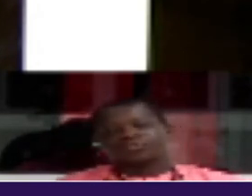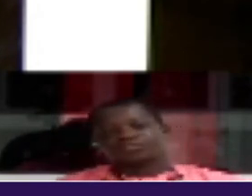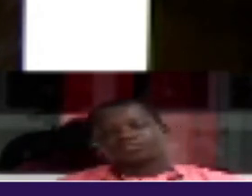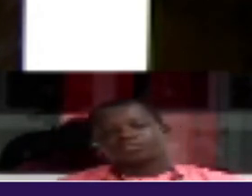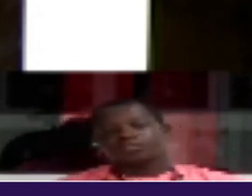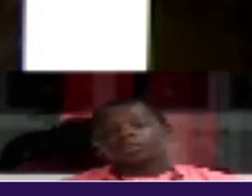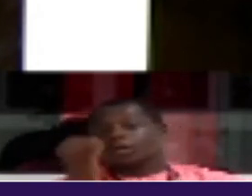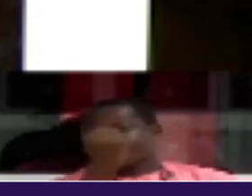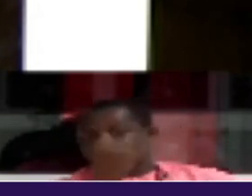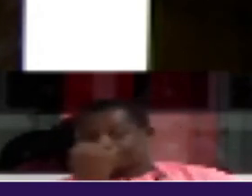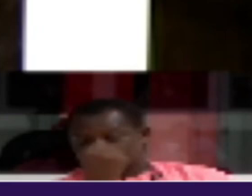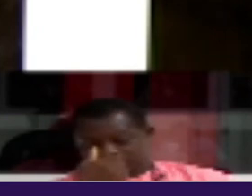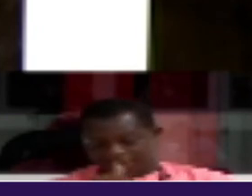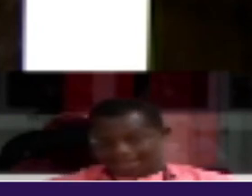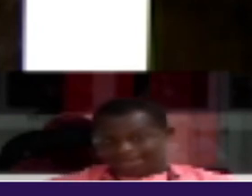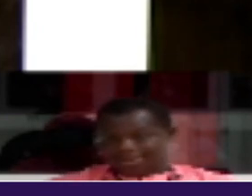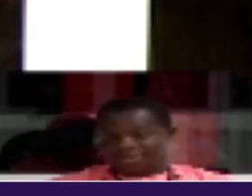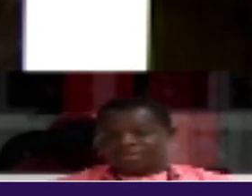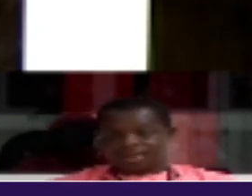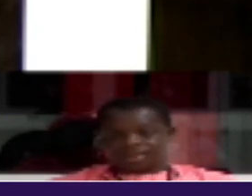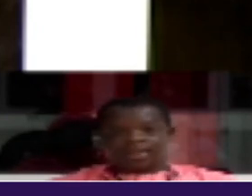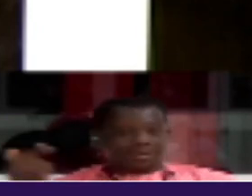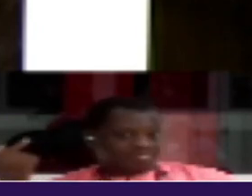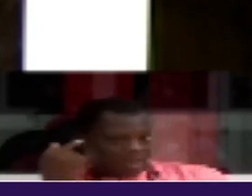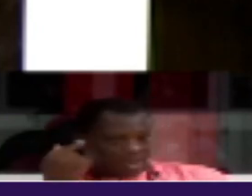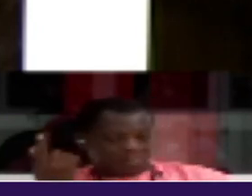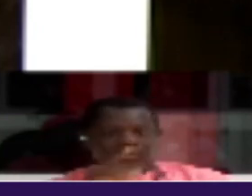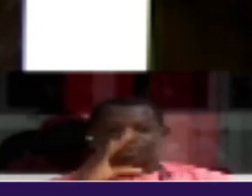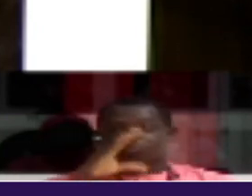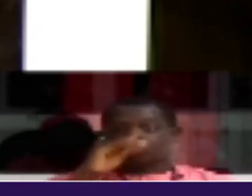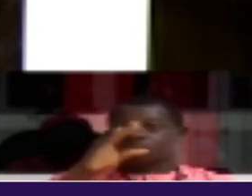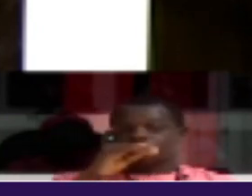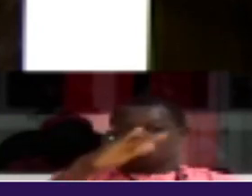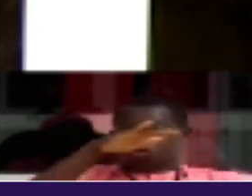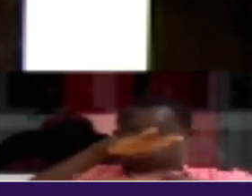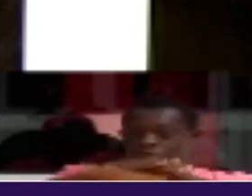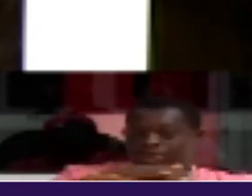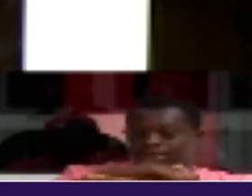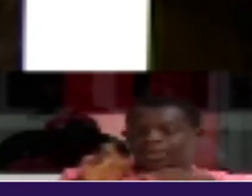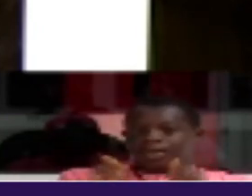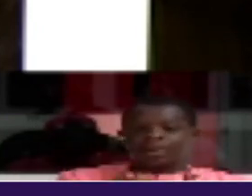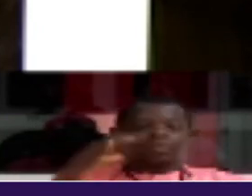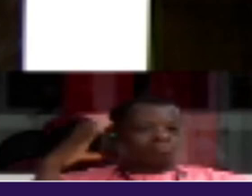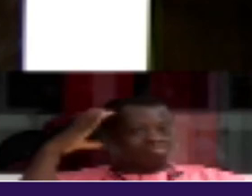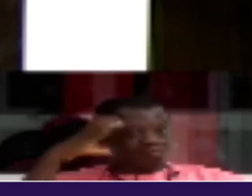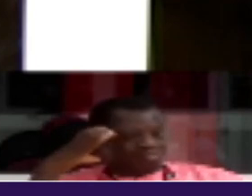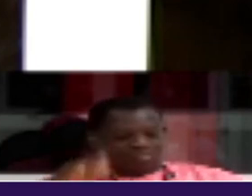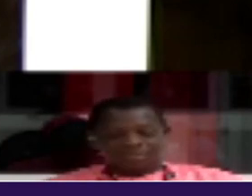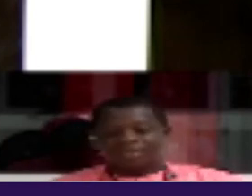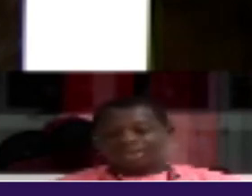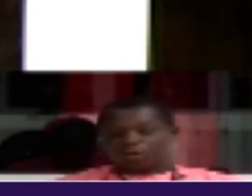what he was saying on the audio. I heard it. And I know what the question is. Me. The question